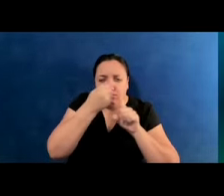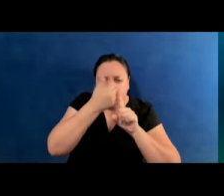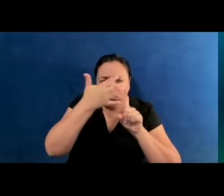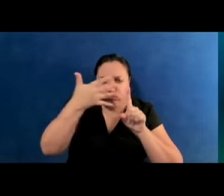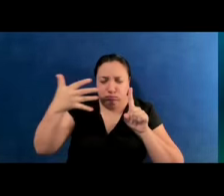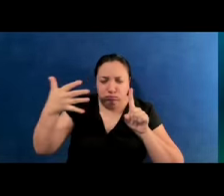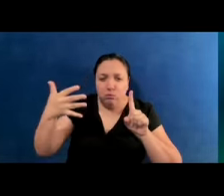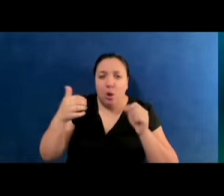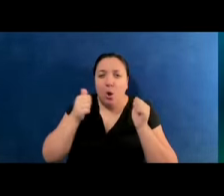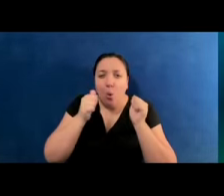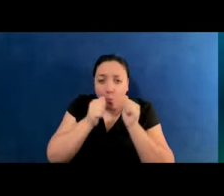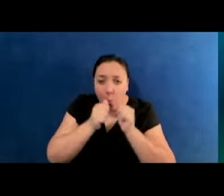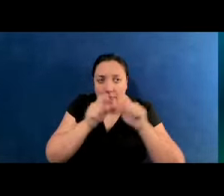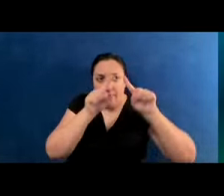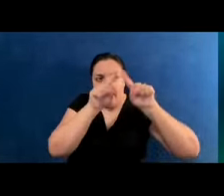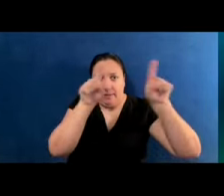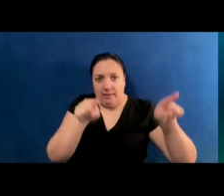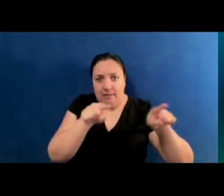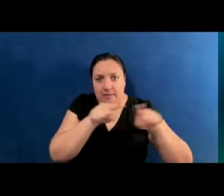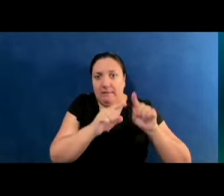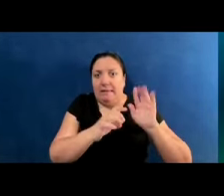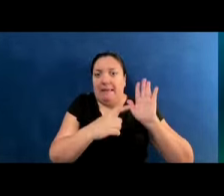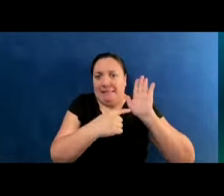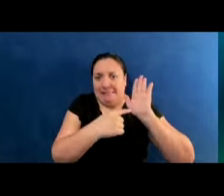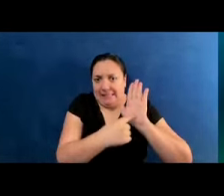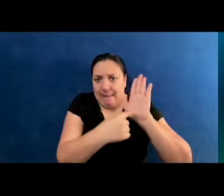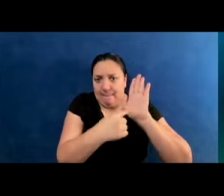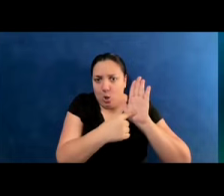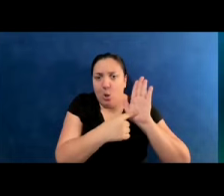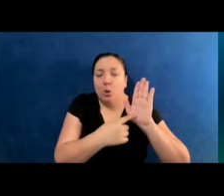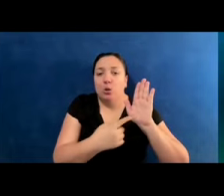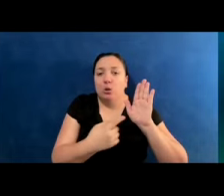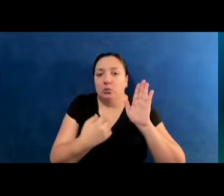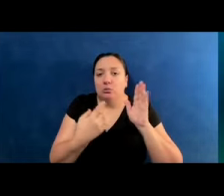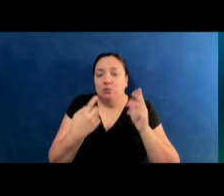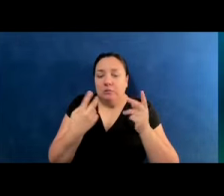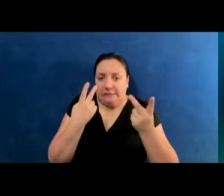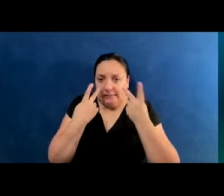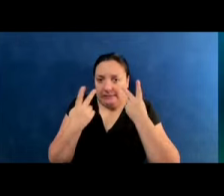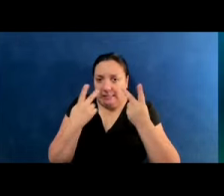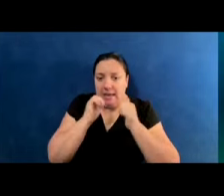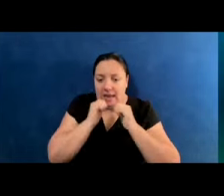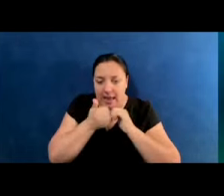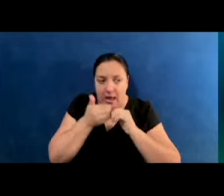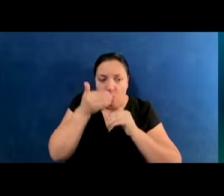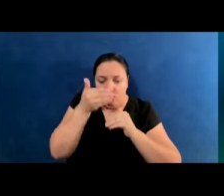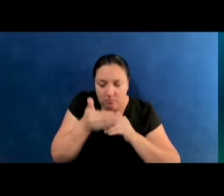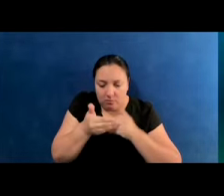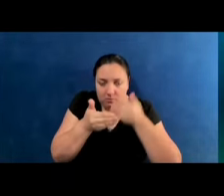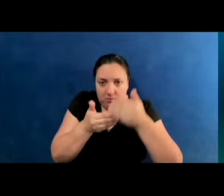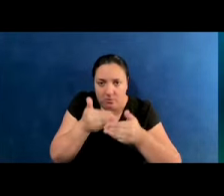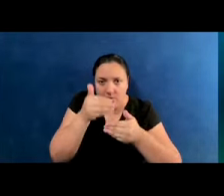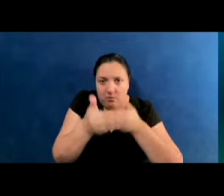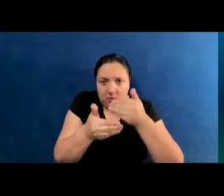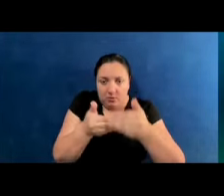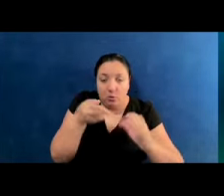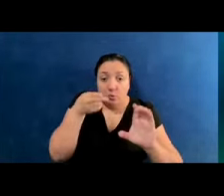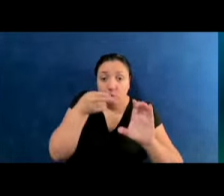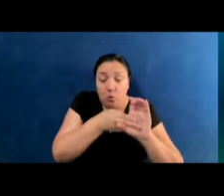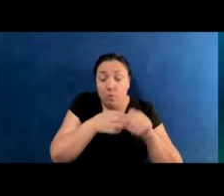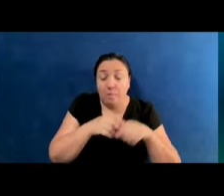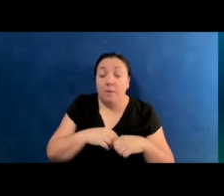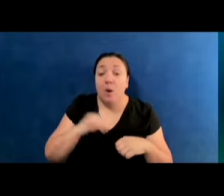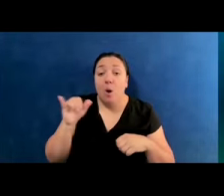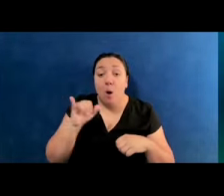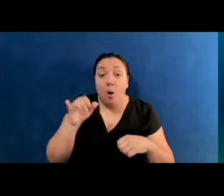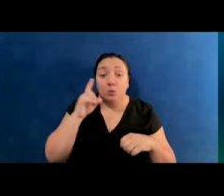with screenshots of examples outlining the online enrollment experience. You will see screenshots